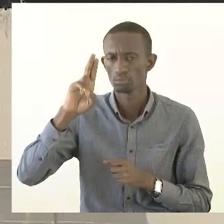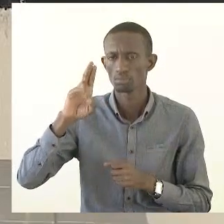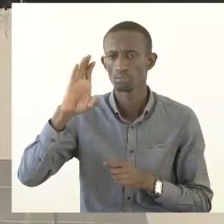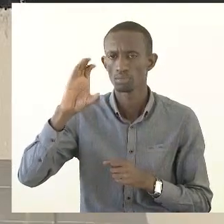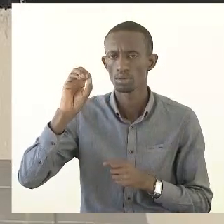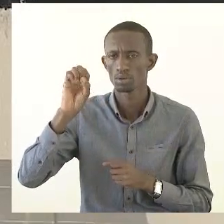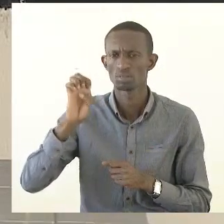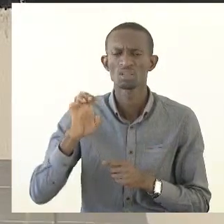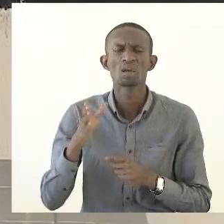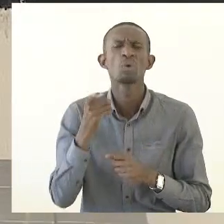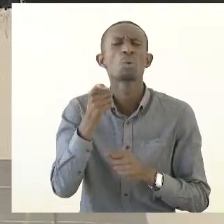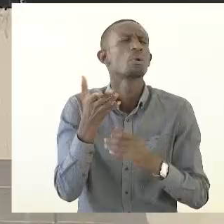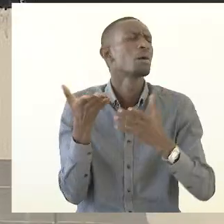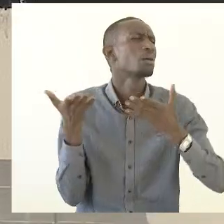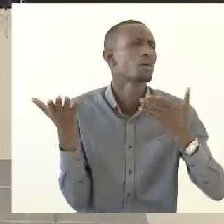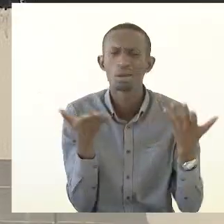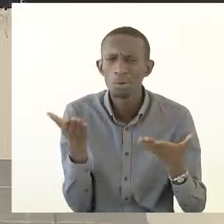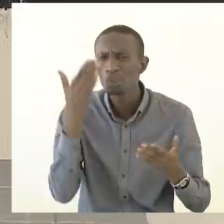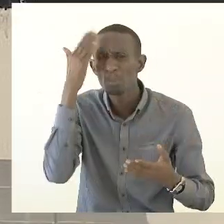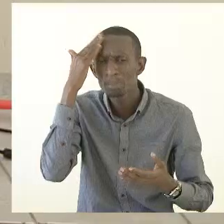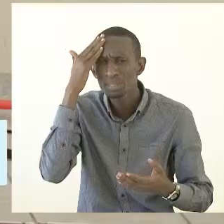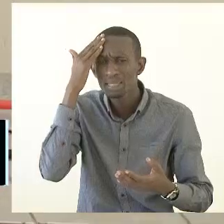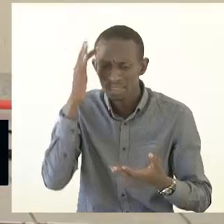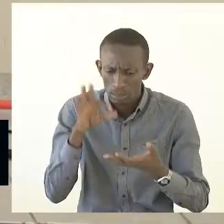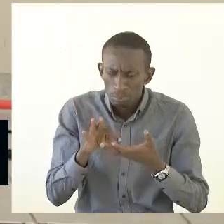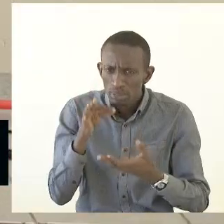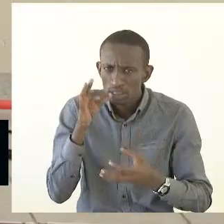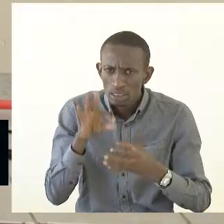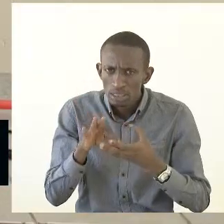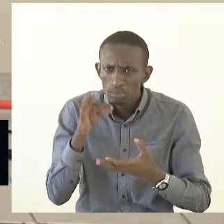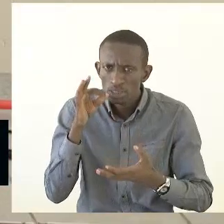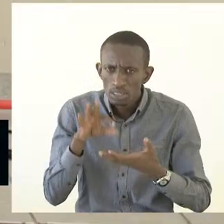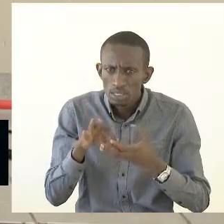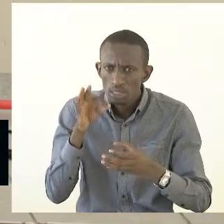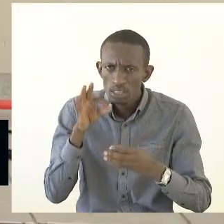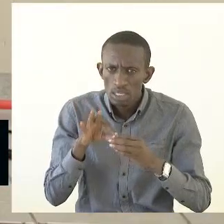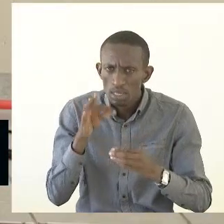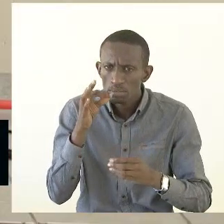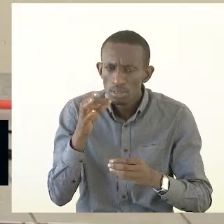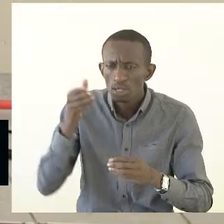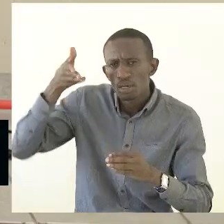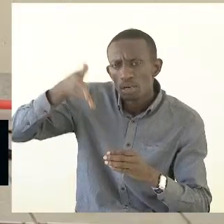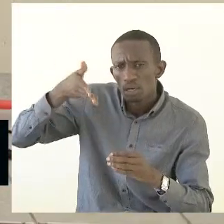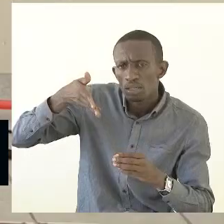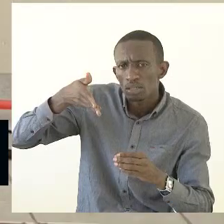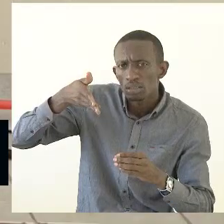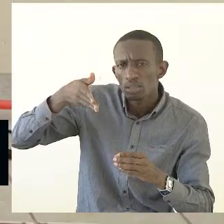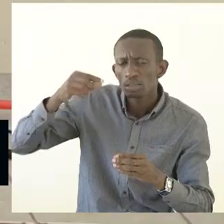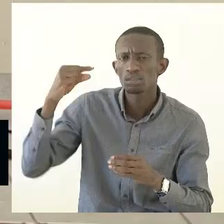biscuits contain glucose? How can you confirm that glucose is present in the biscuits? And you know